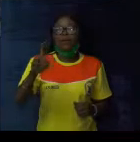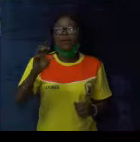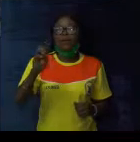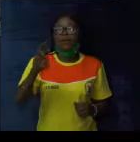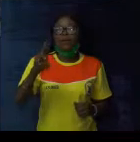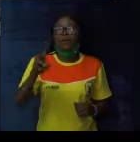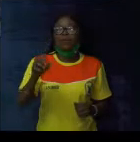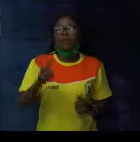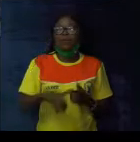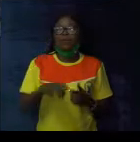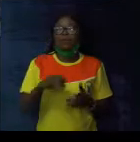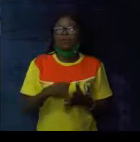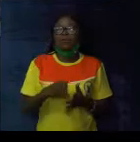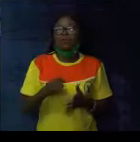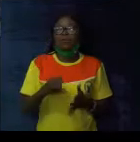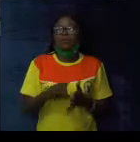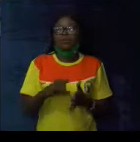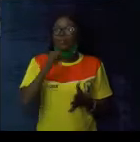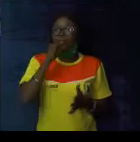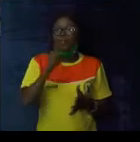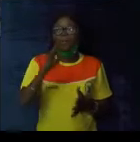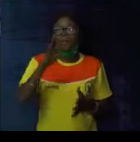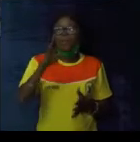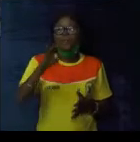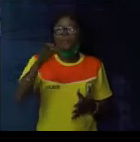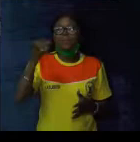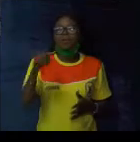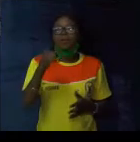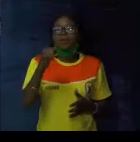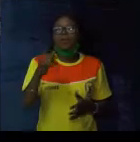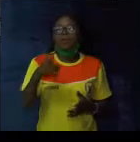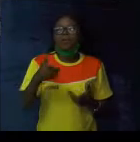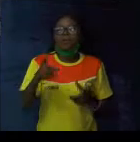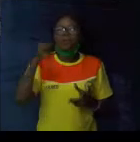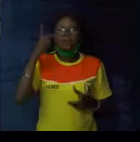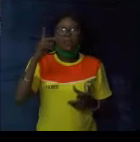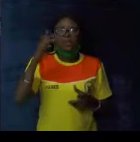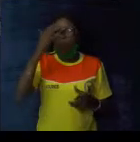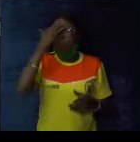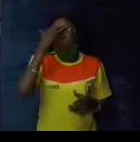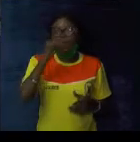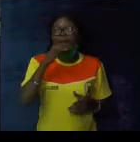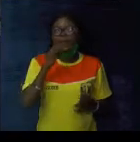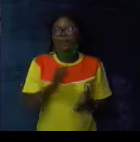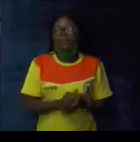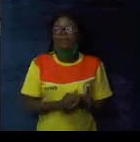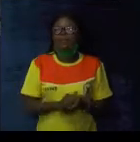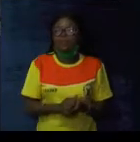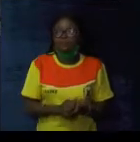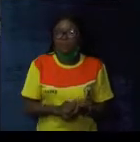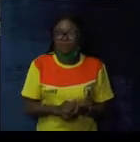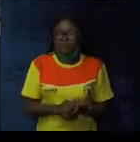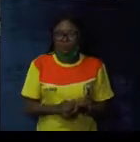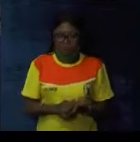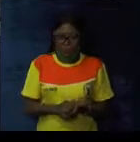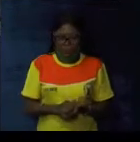You selected your answer. The correct one should be BJ. Let's see why that is. Because this is